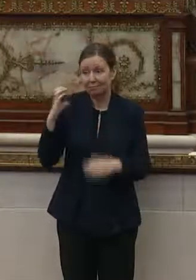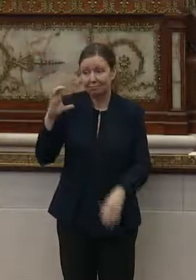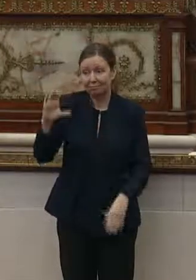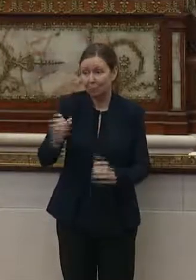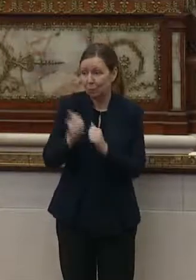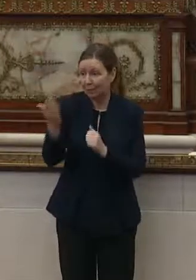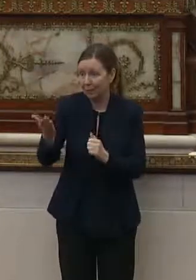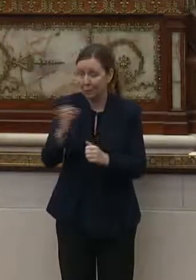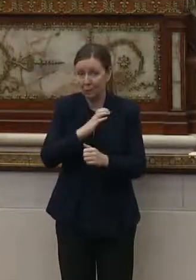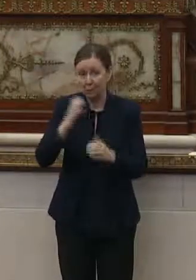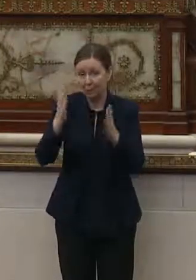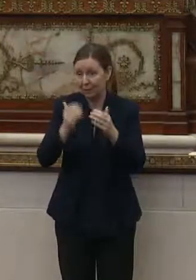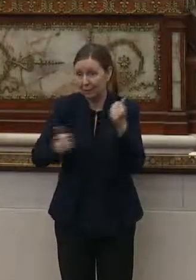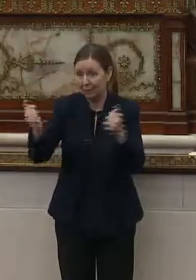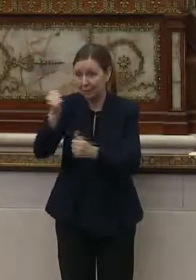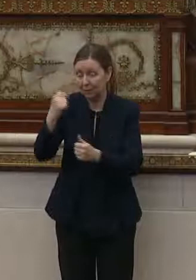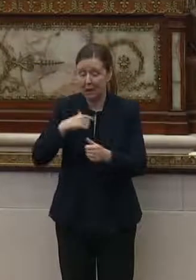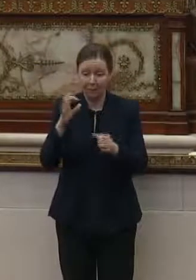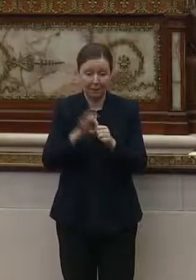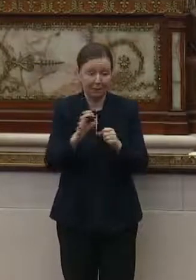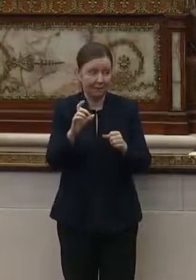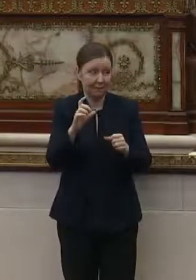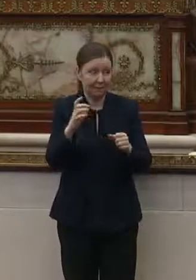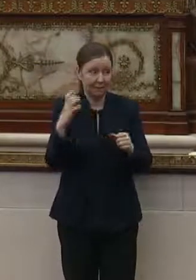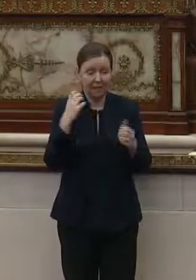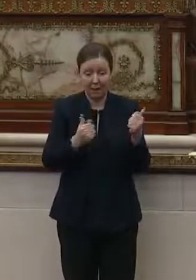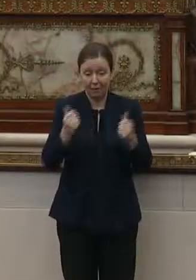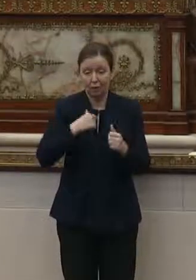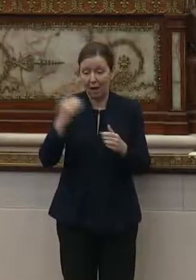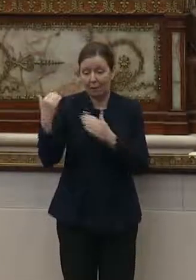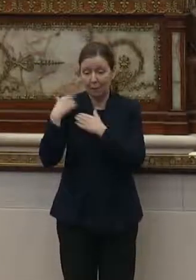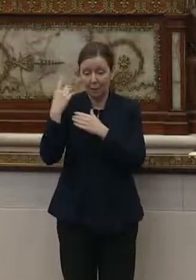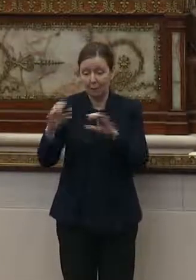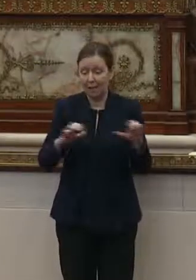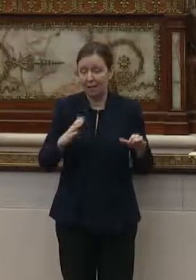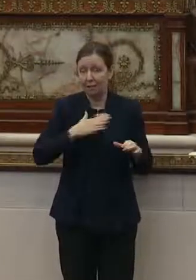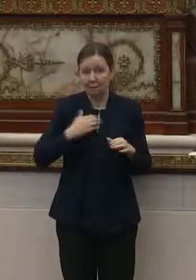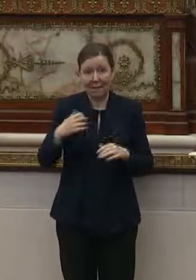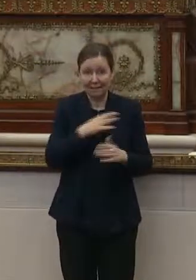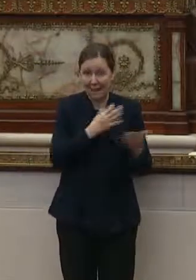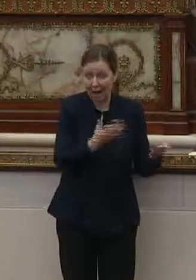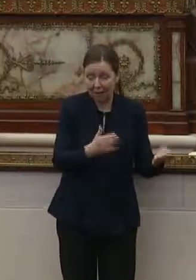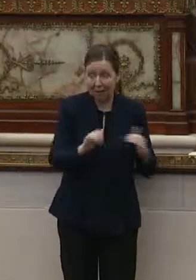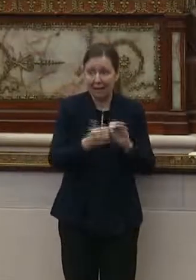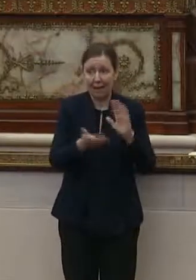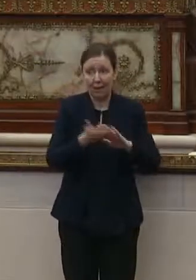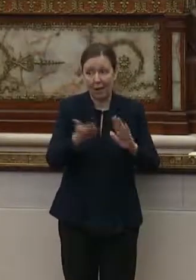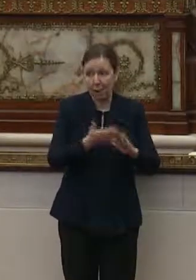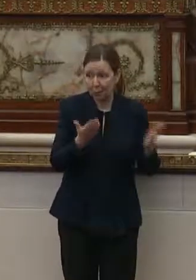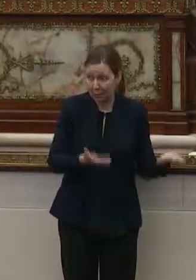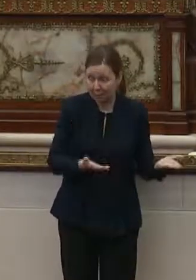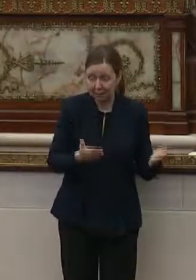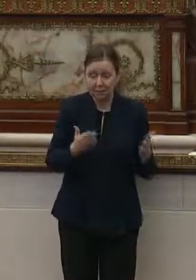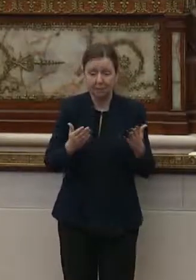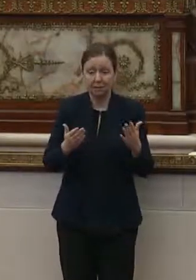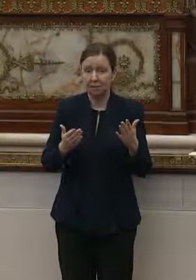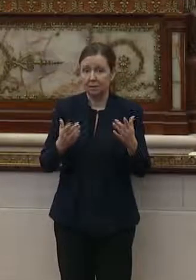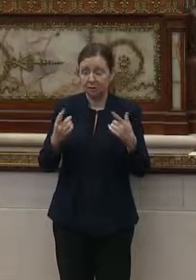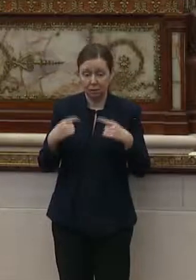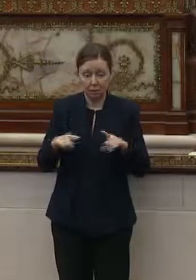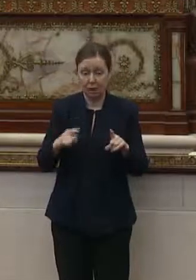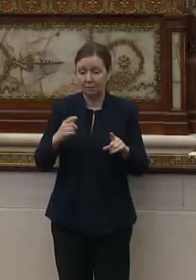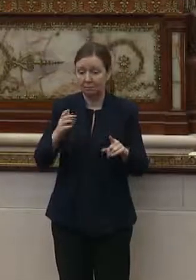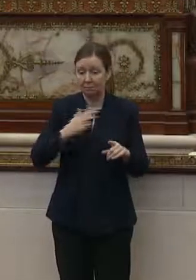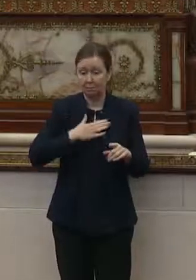the commissioner. I mean, myself, I'm an elected official. I'm responsible for the actions of my staff and how they operate throughout